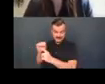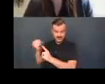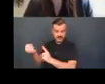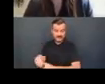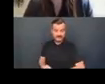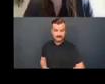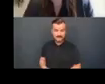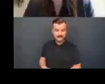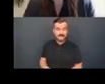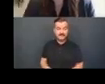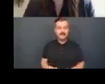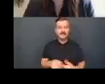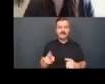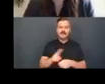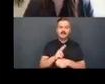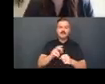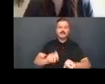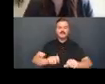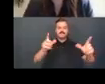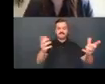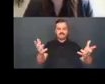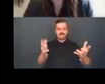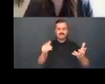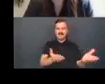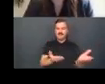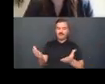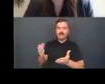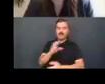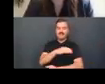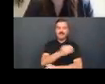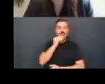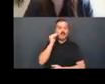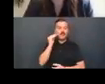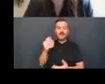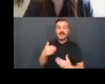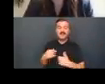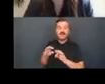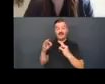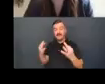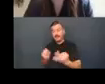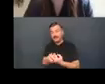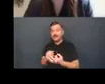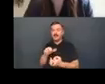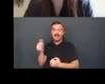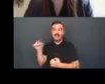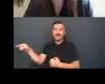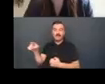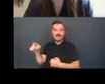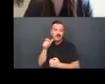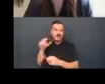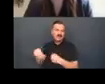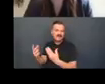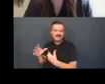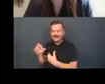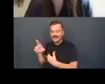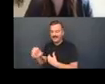Uses of telemedicine that instead bring the clinic home often involve family members or other community caregivers in